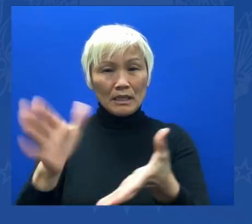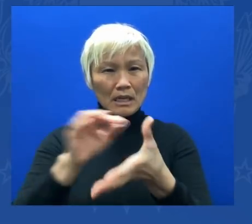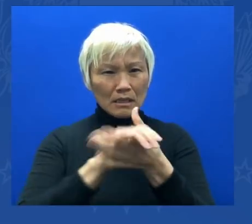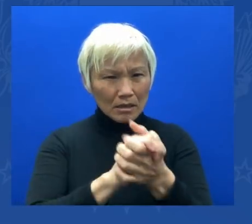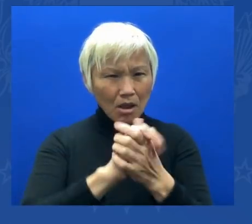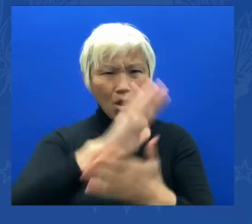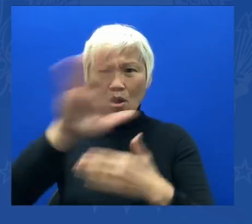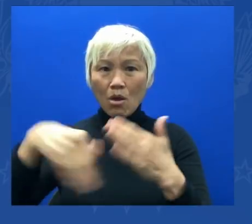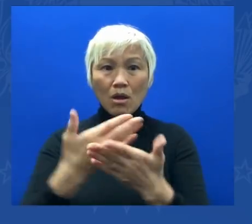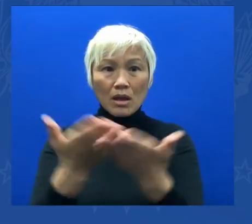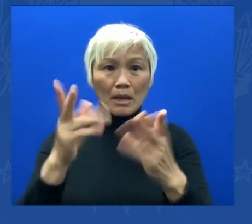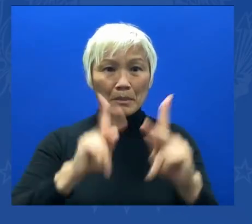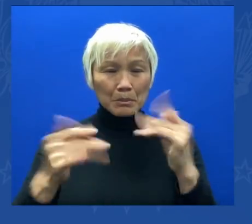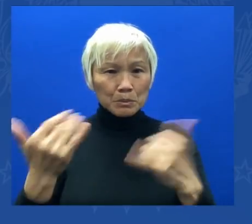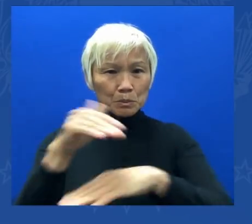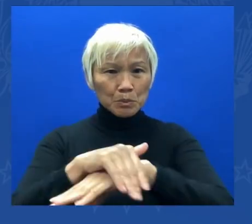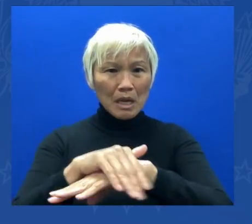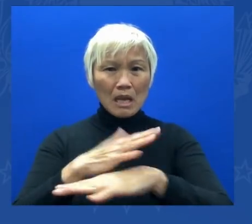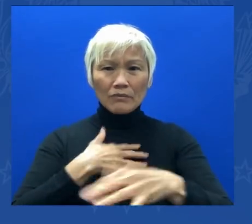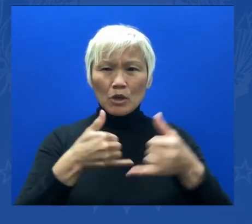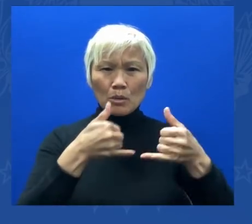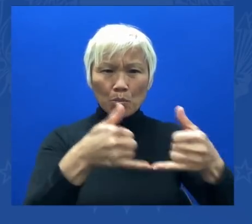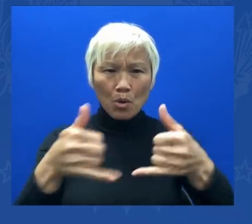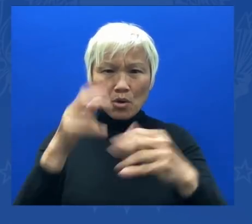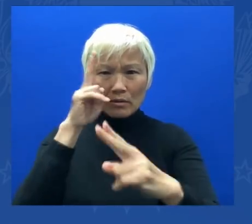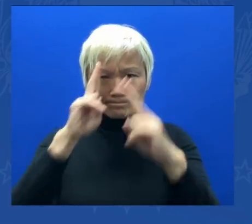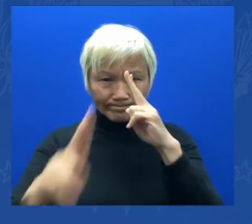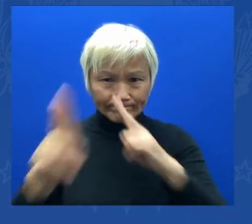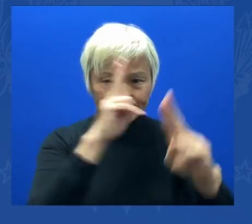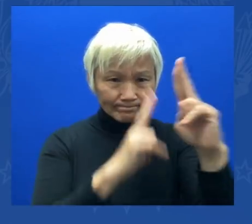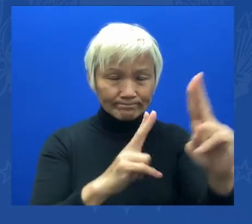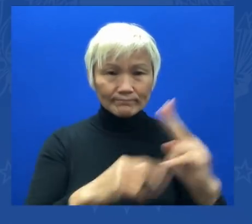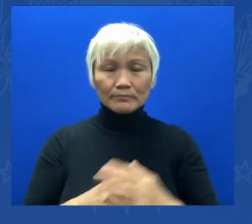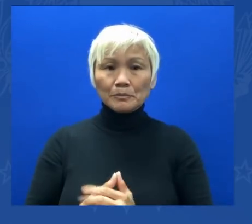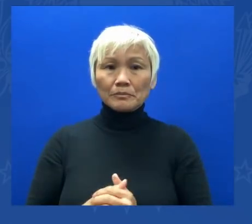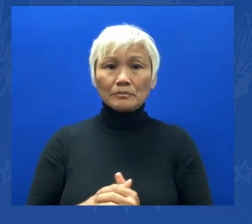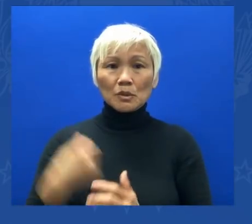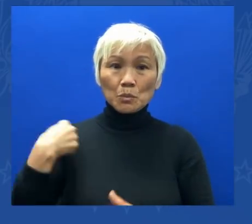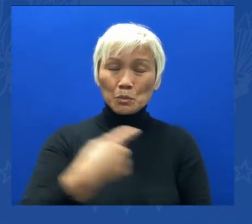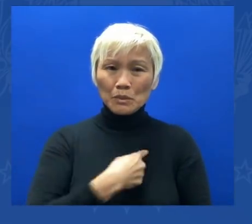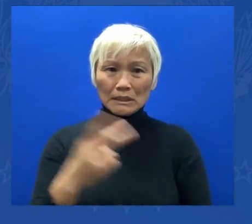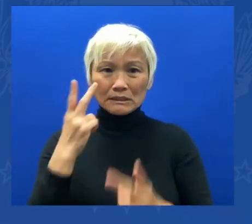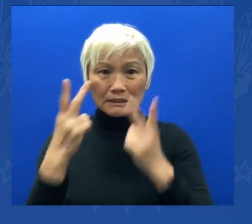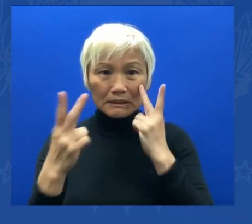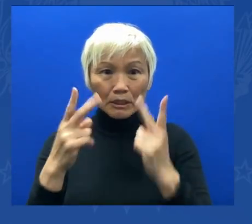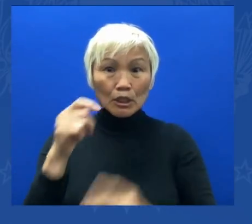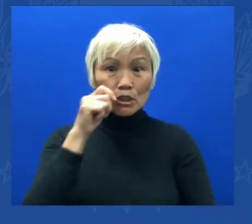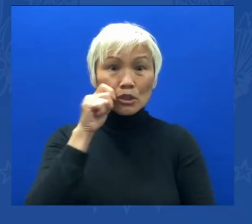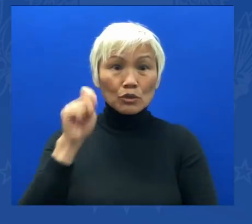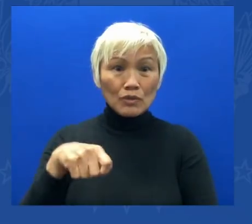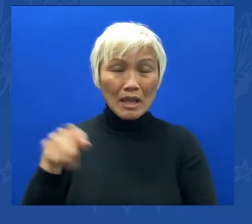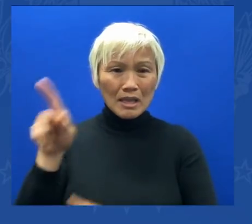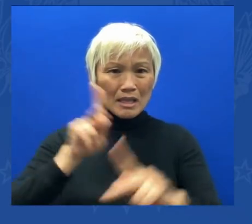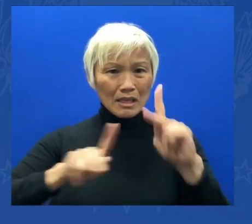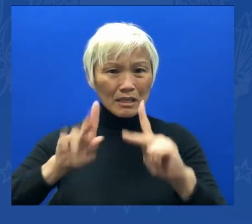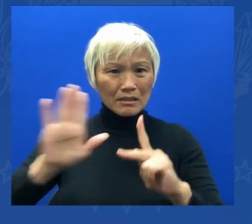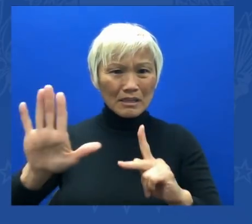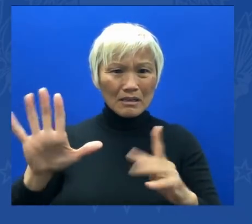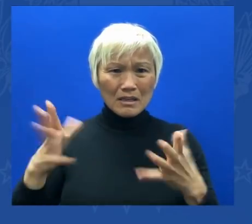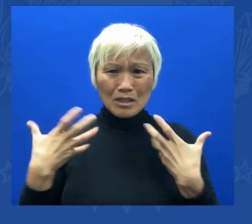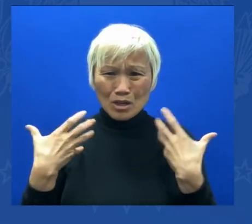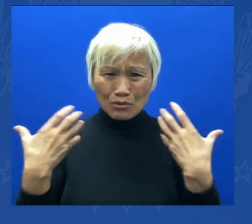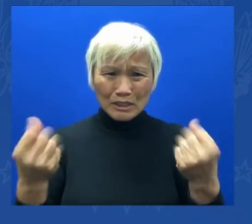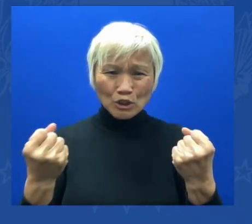the courage of the Ukrainian people because of the courage of American reporters in this room and your colleagues across the world who are